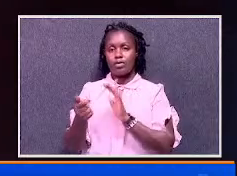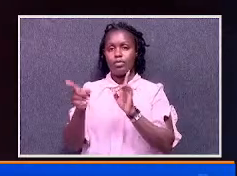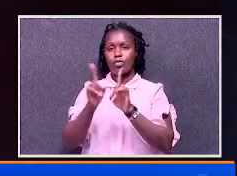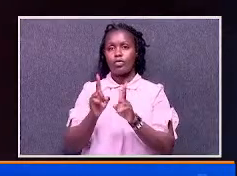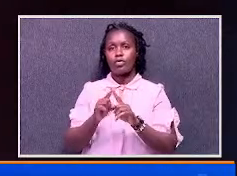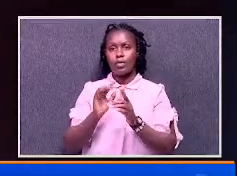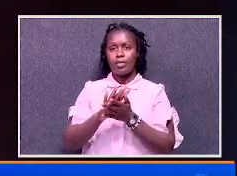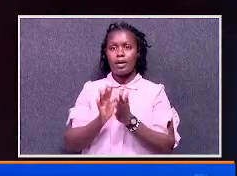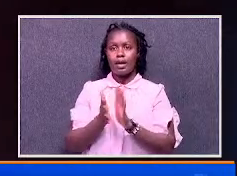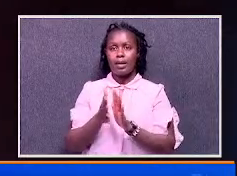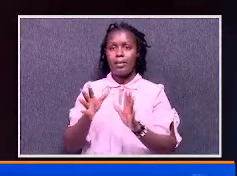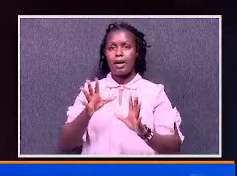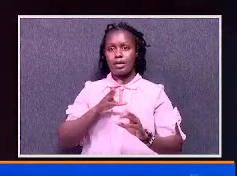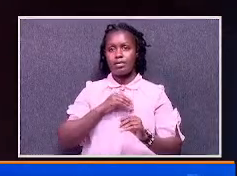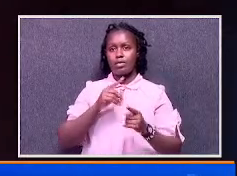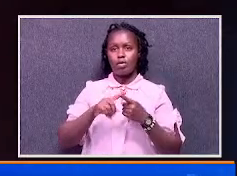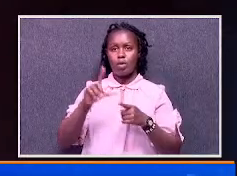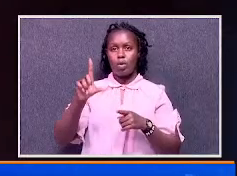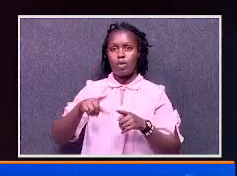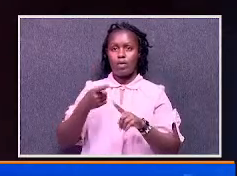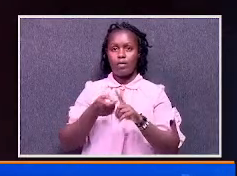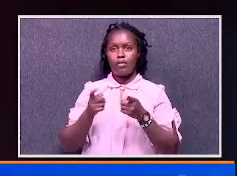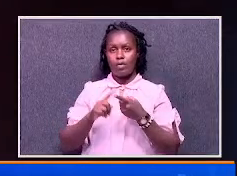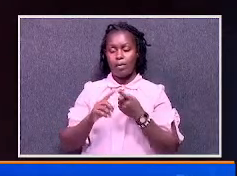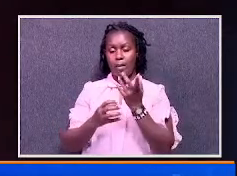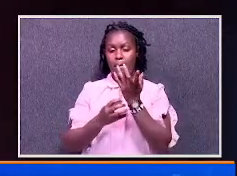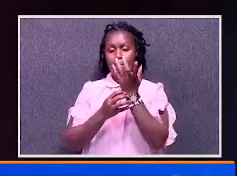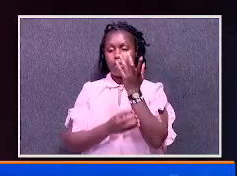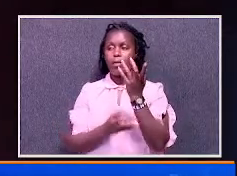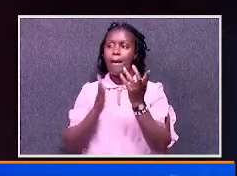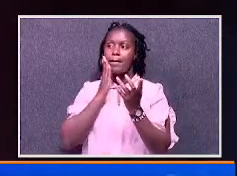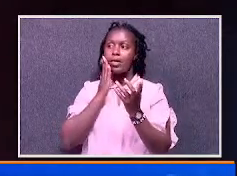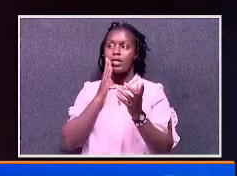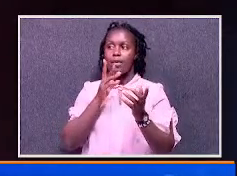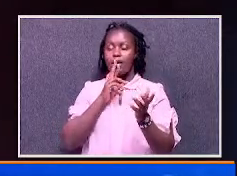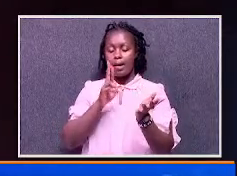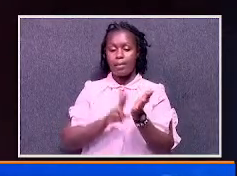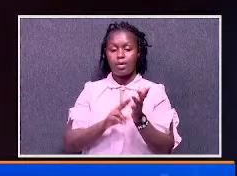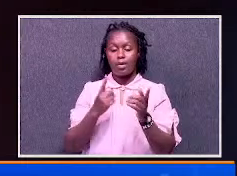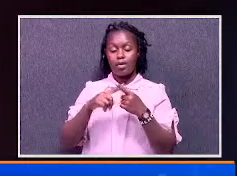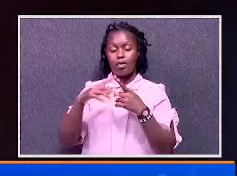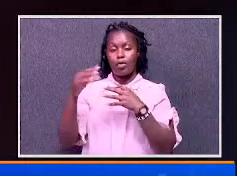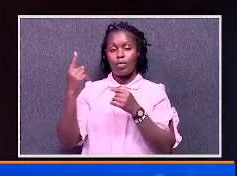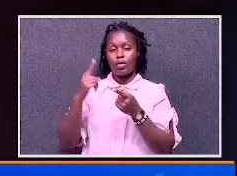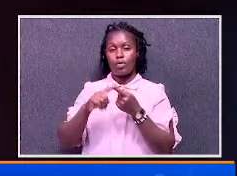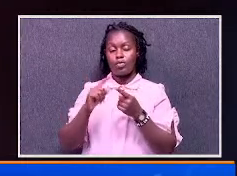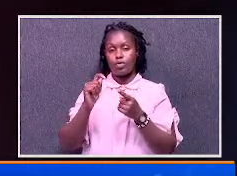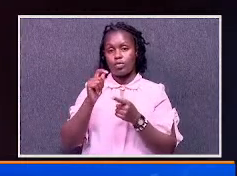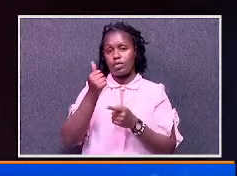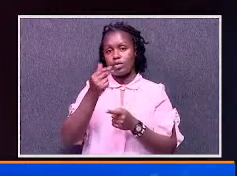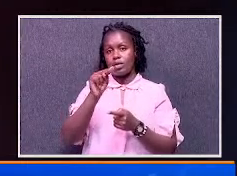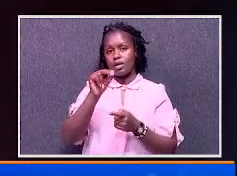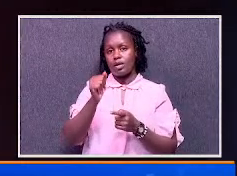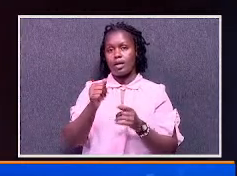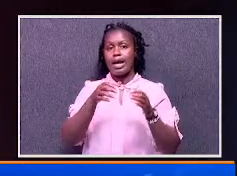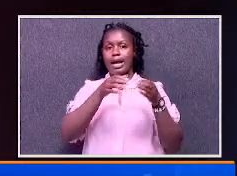remains disproportionately lower among poor mothers. Our reporter Flora Limuki traveled to Tana River and Kilifi County and now brings us